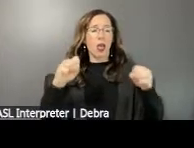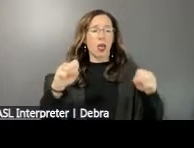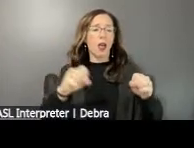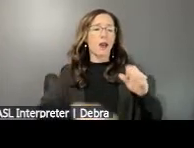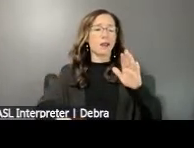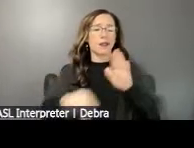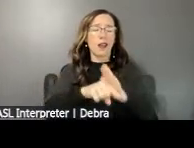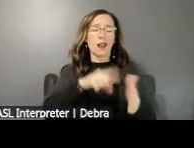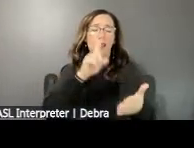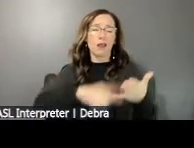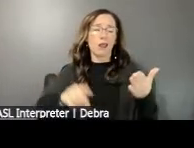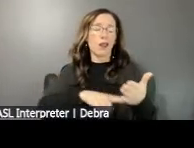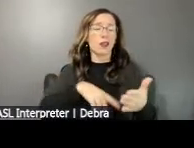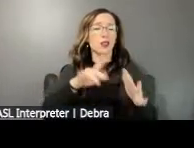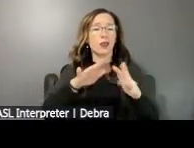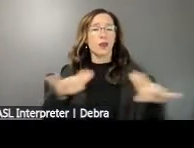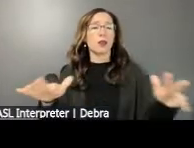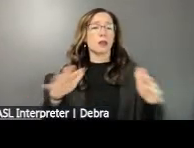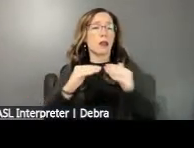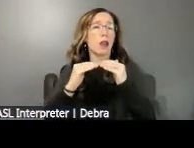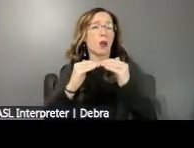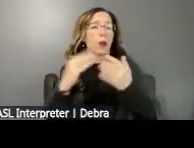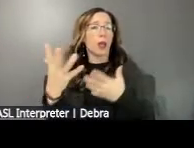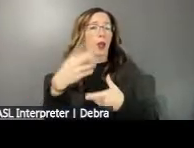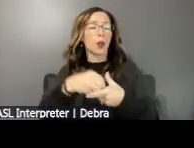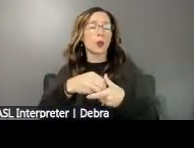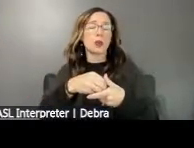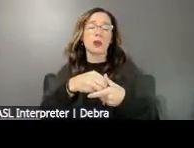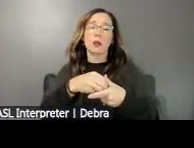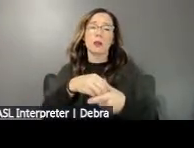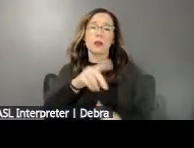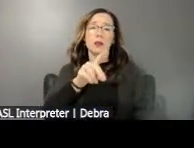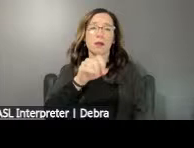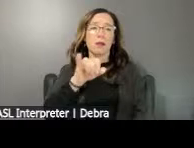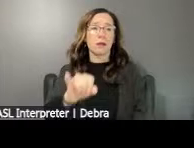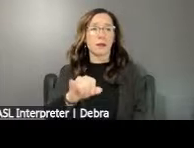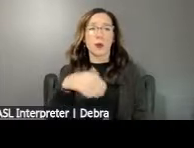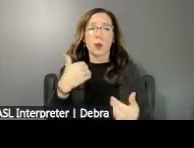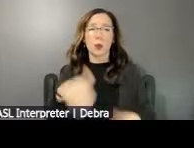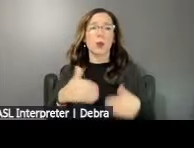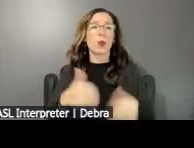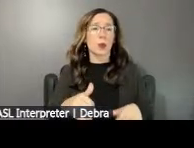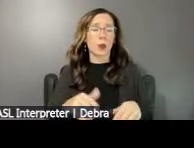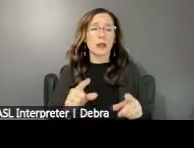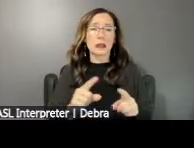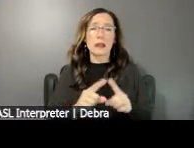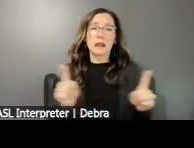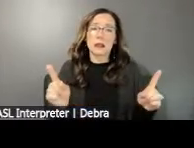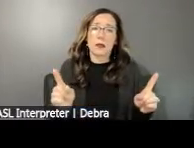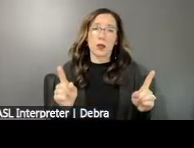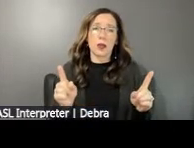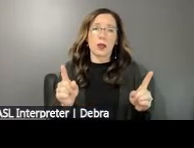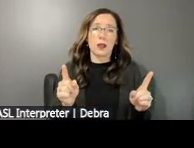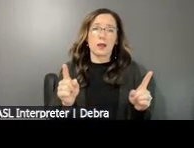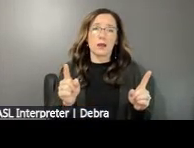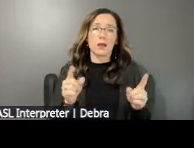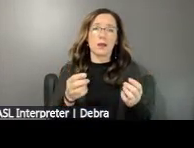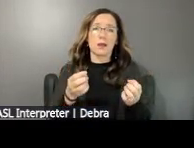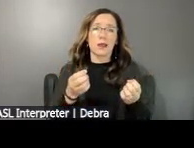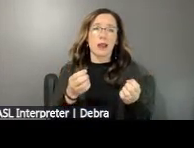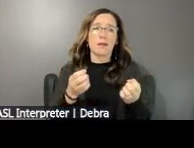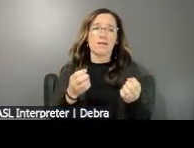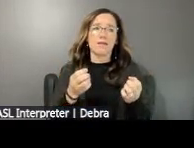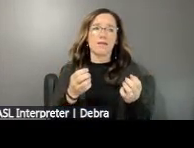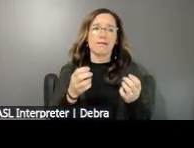diversity, equity, and inclusion has certainly cast a very different light on efforts to make research more disability inclusive